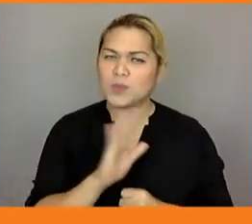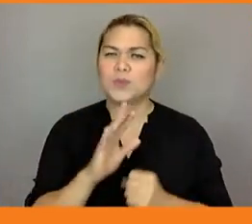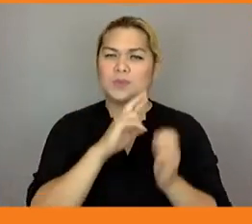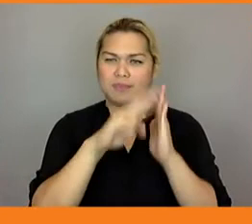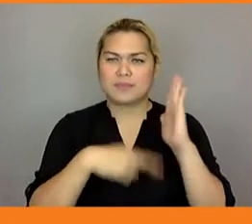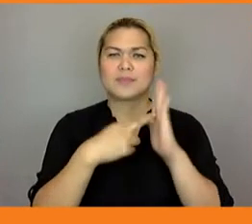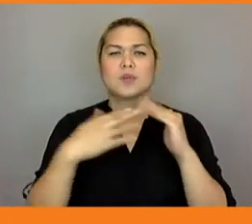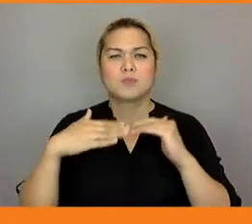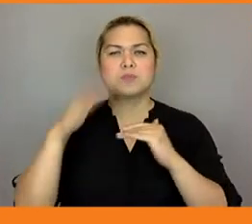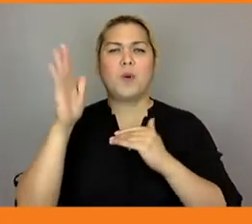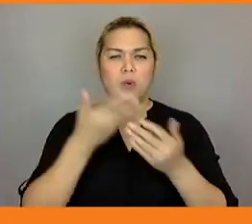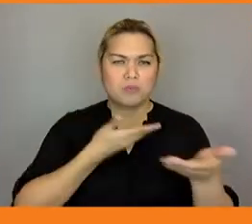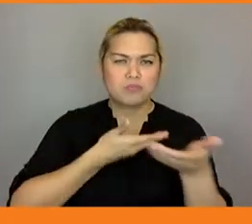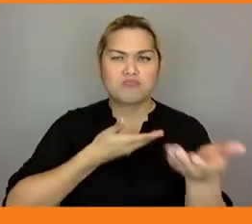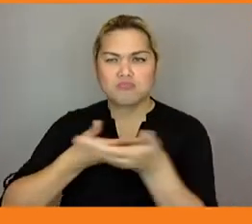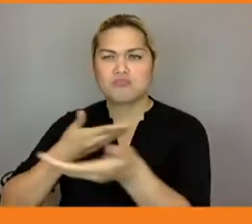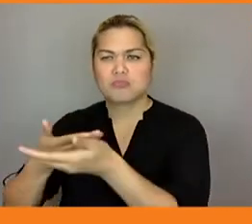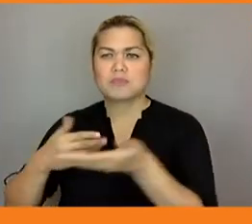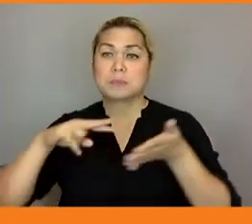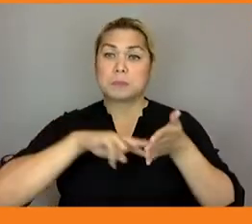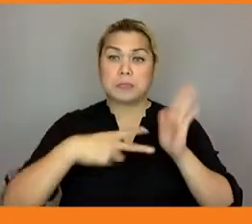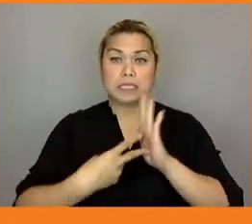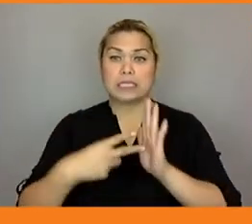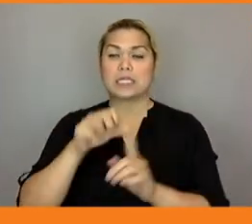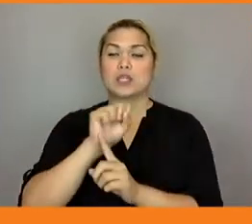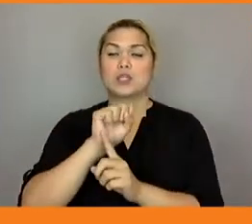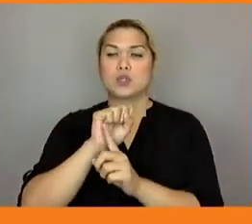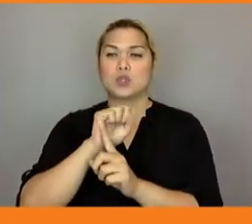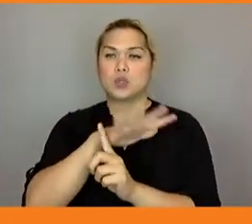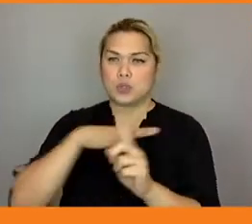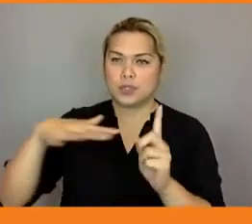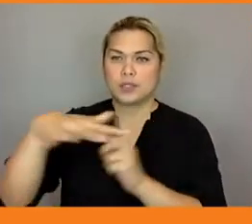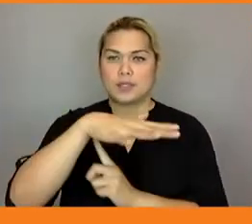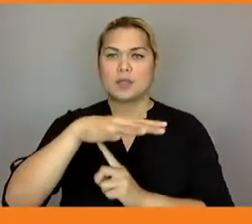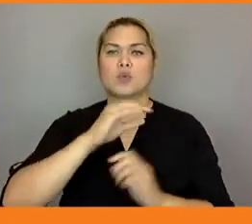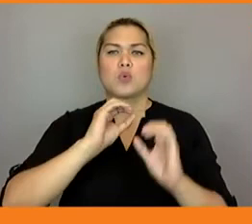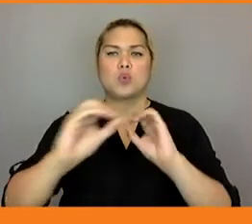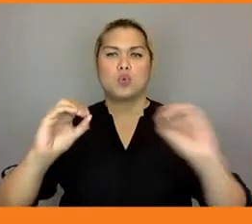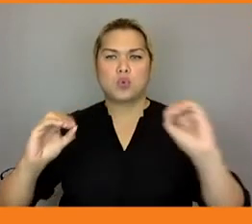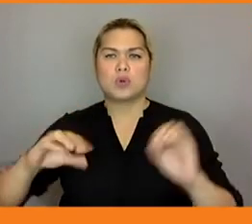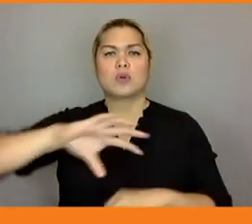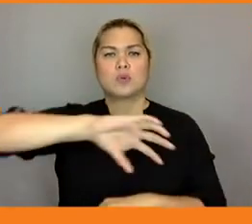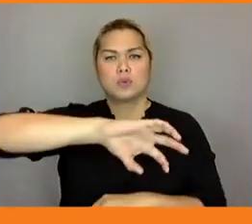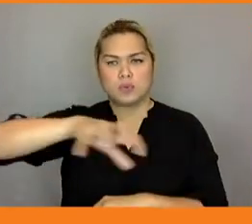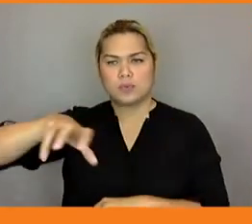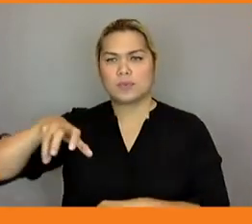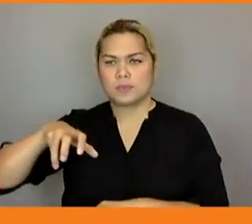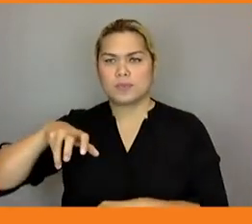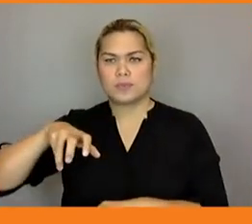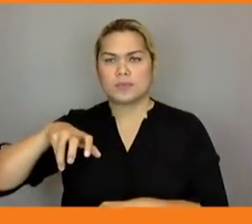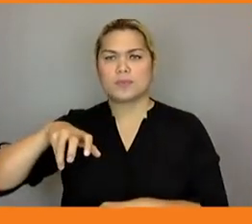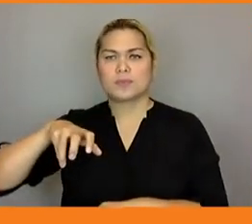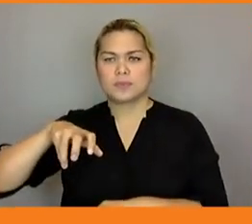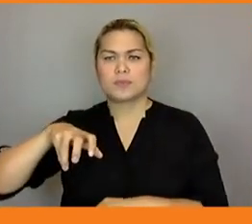dialogue at the national level should be also promoted to strengthen the quality of the labor market assessments as well as